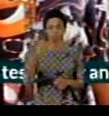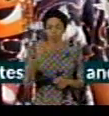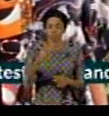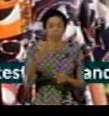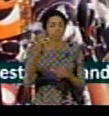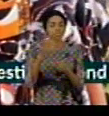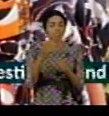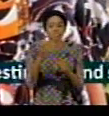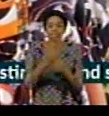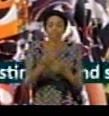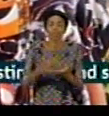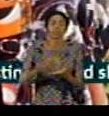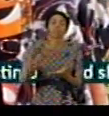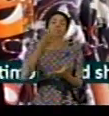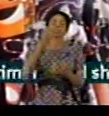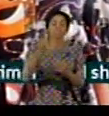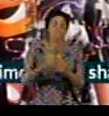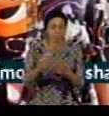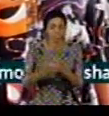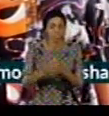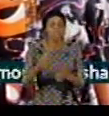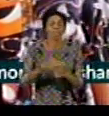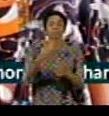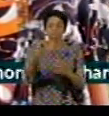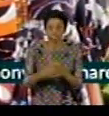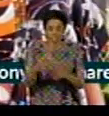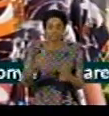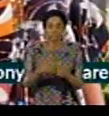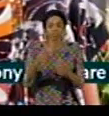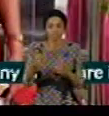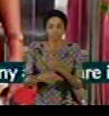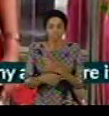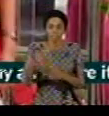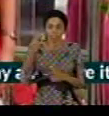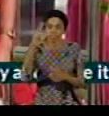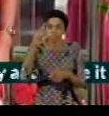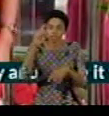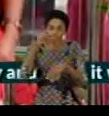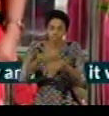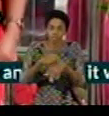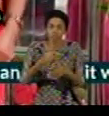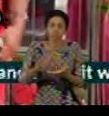my customers every day three times daily